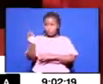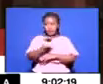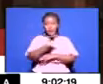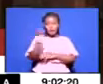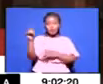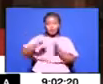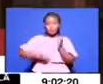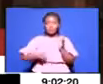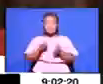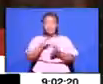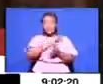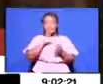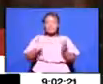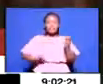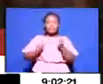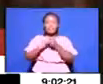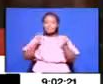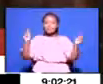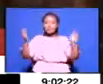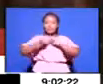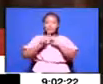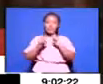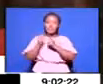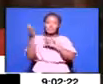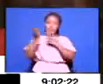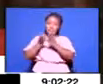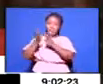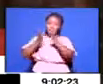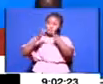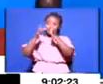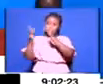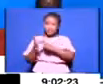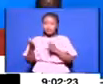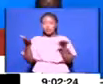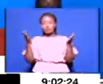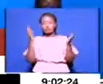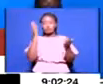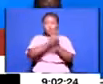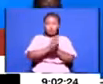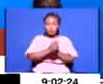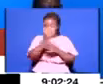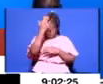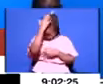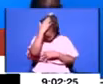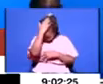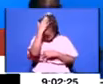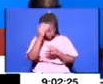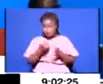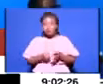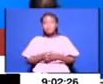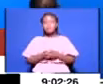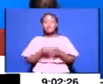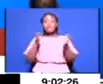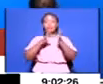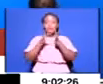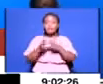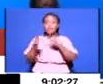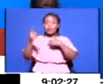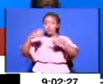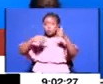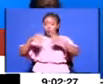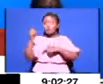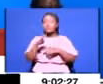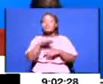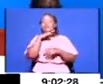their ways and serve Jesus with truth, harmony and humility. But Jesus conquering death means the power of